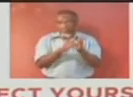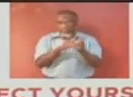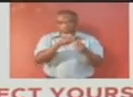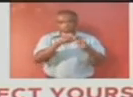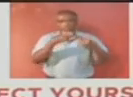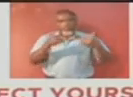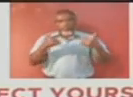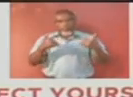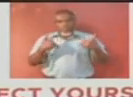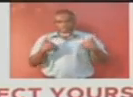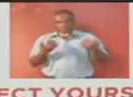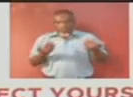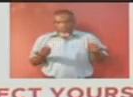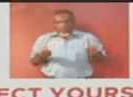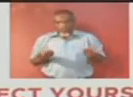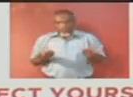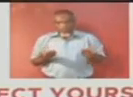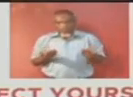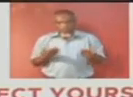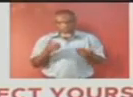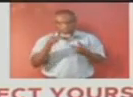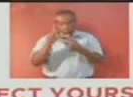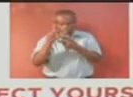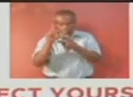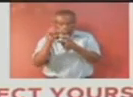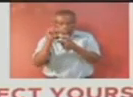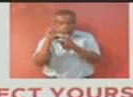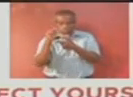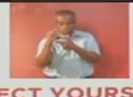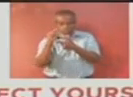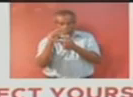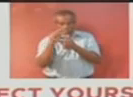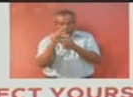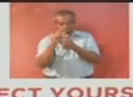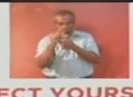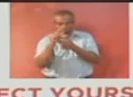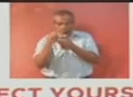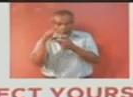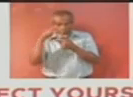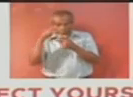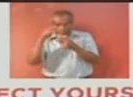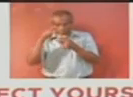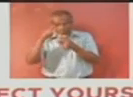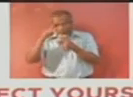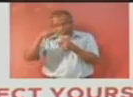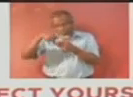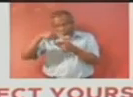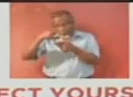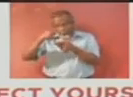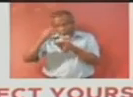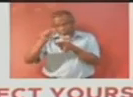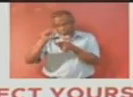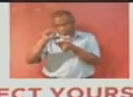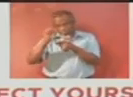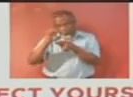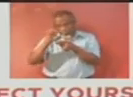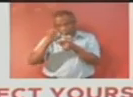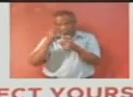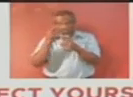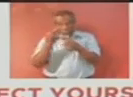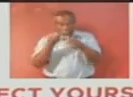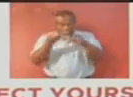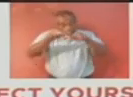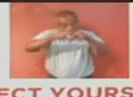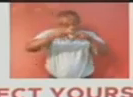we call this log phase, this exponential phase of viral transmission, what is driving the transmission,